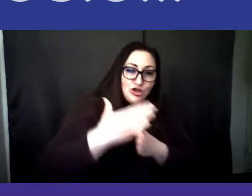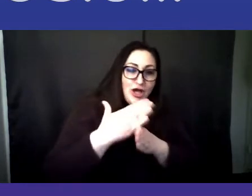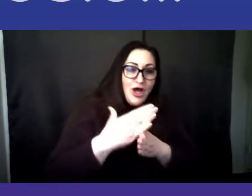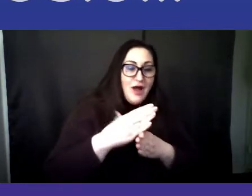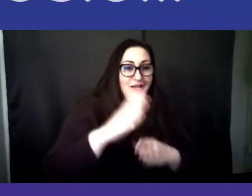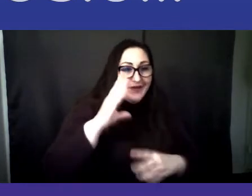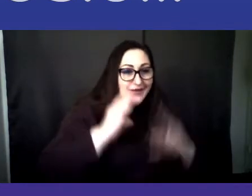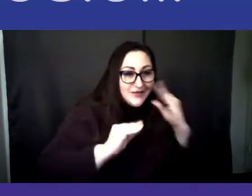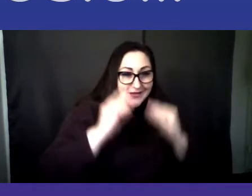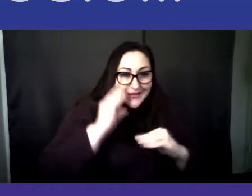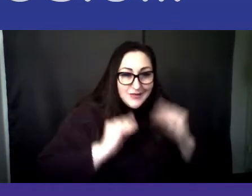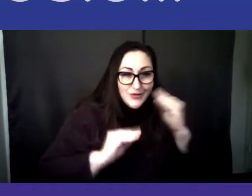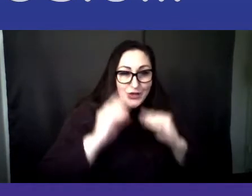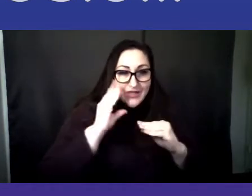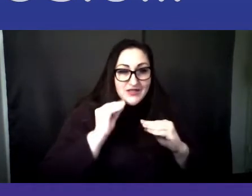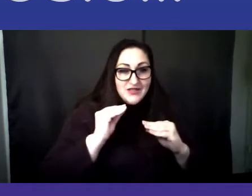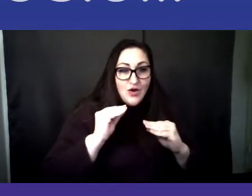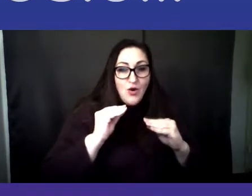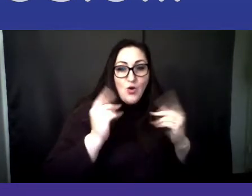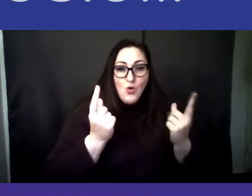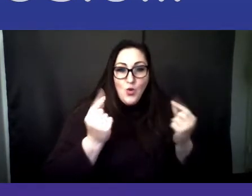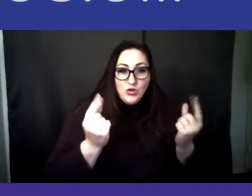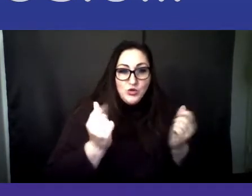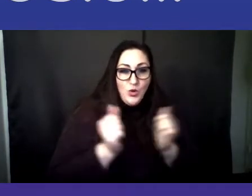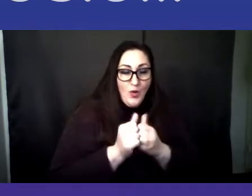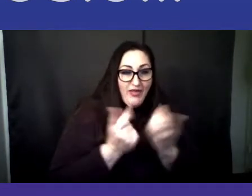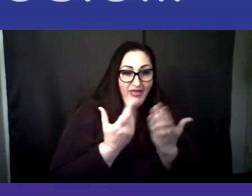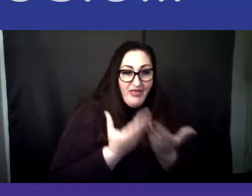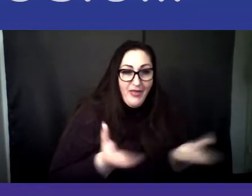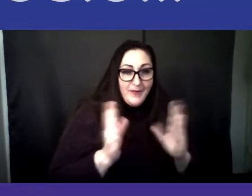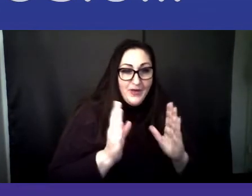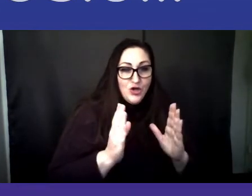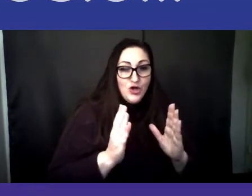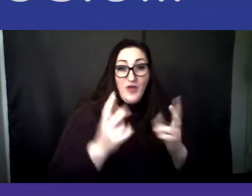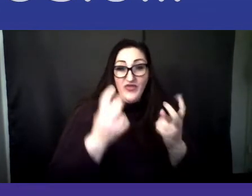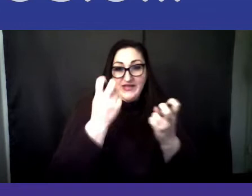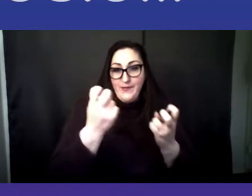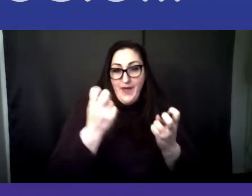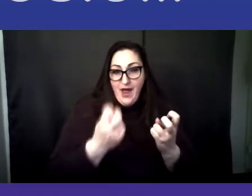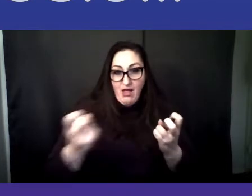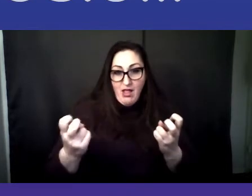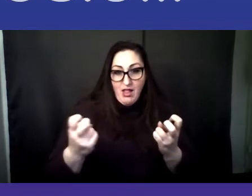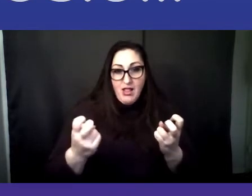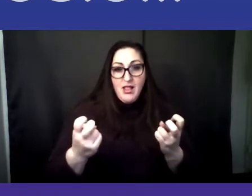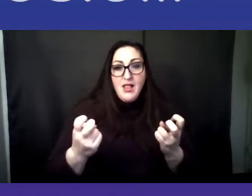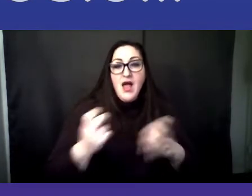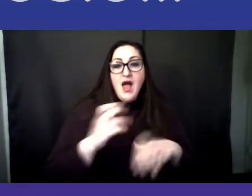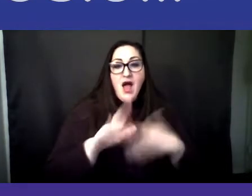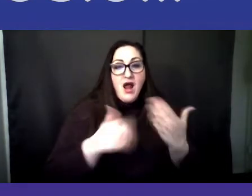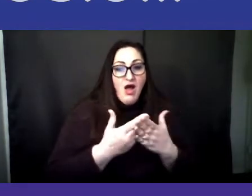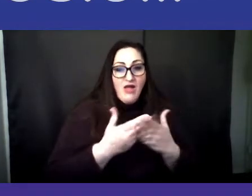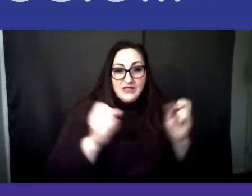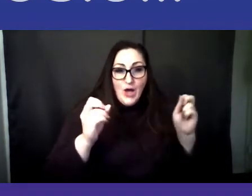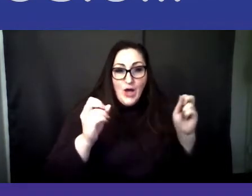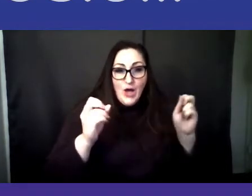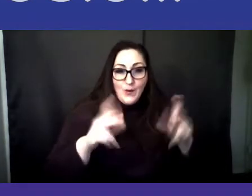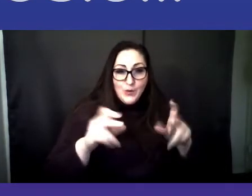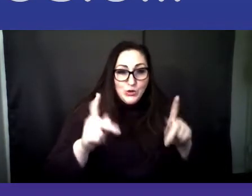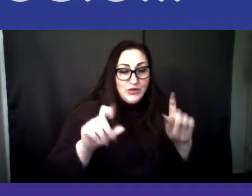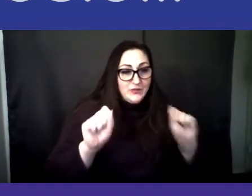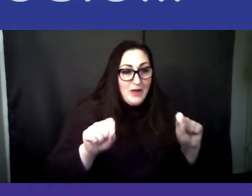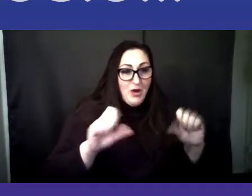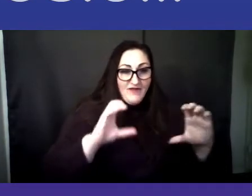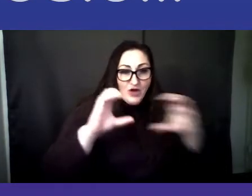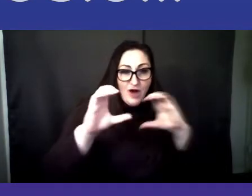doing today here with this this panel and this opportunity to have this conversation with you,